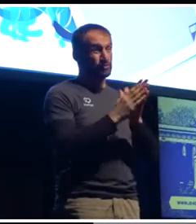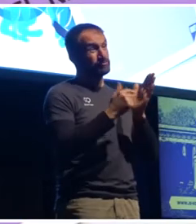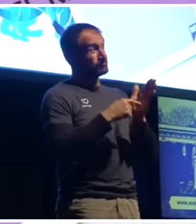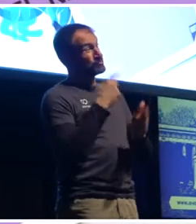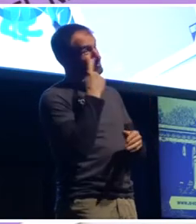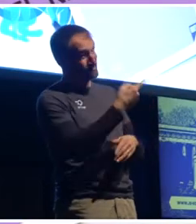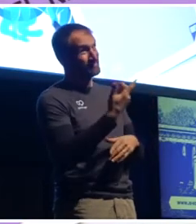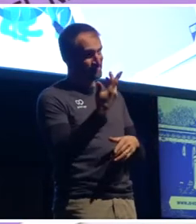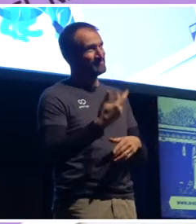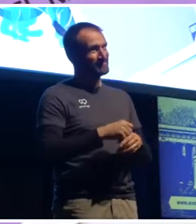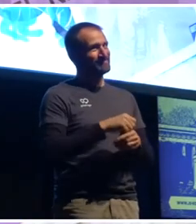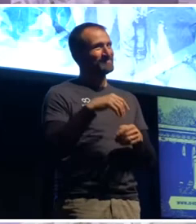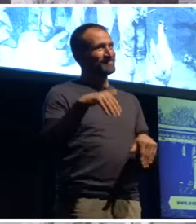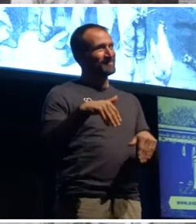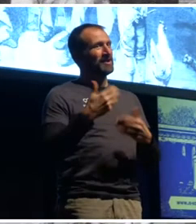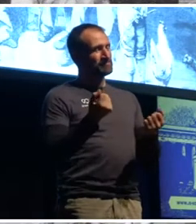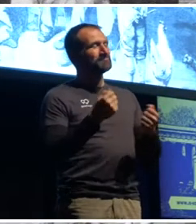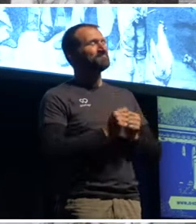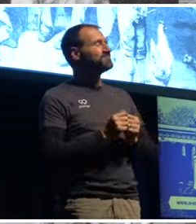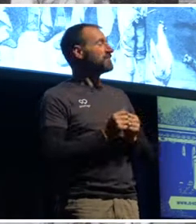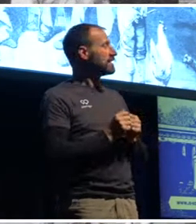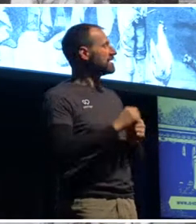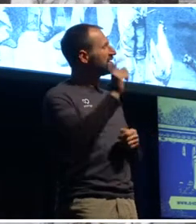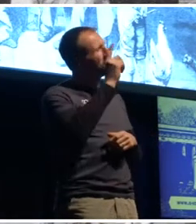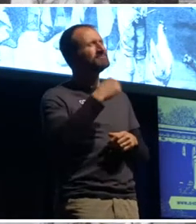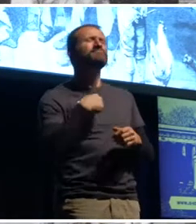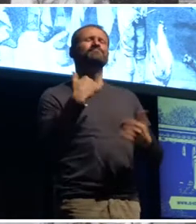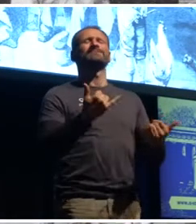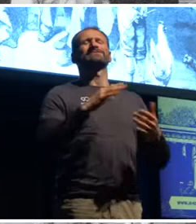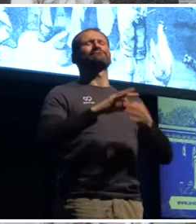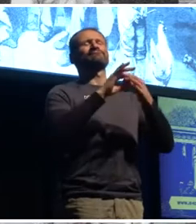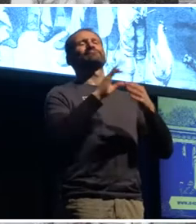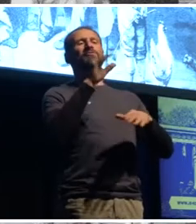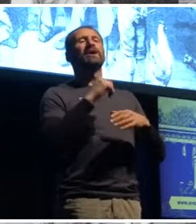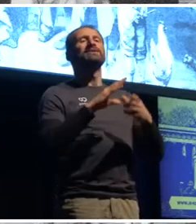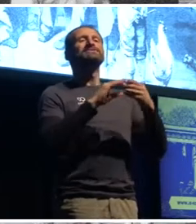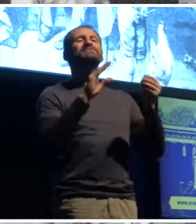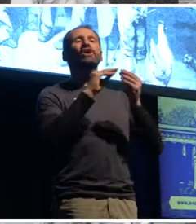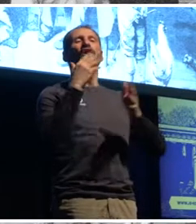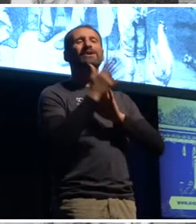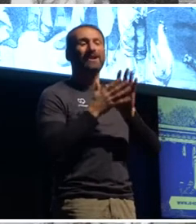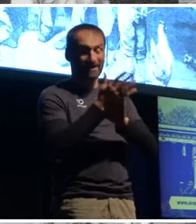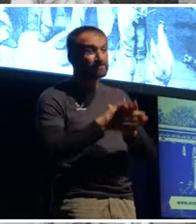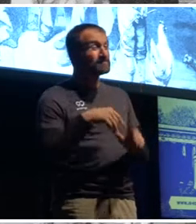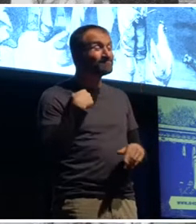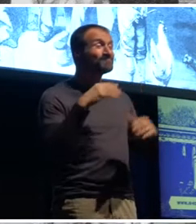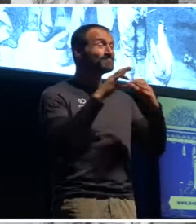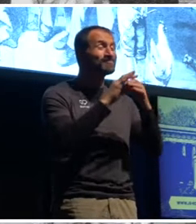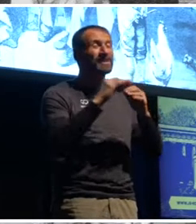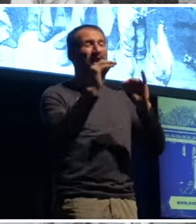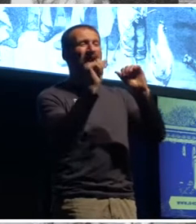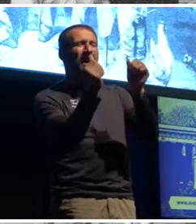so excited about that. But let's talk about storytelling. I got into animation and interaction a long time